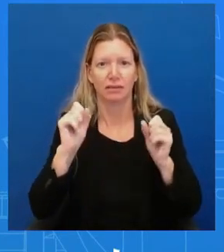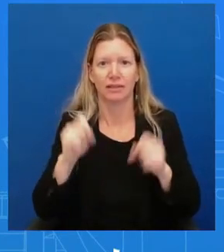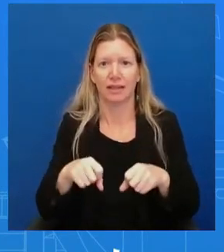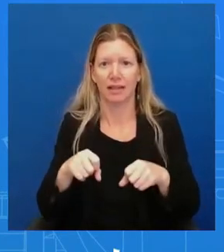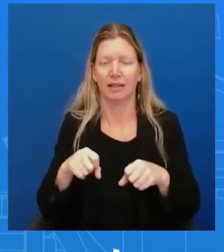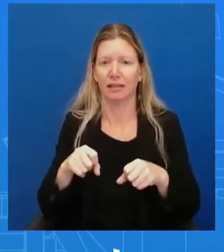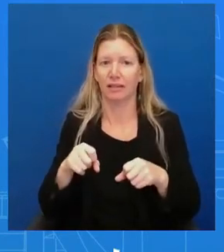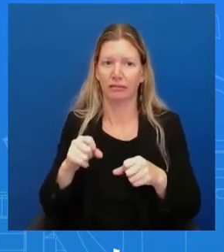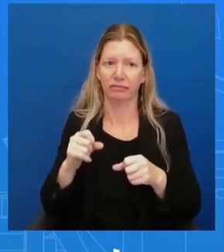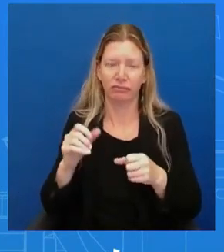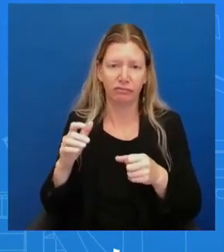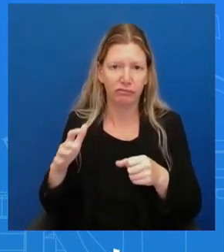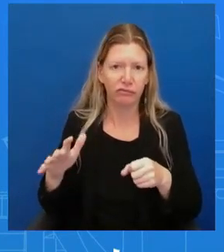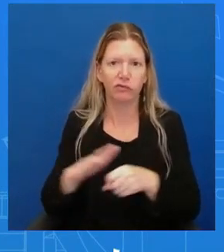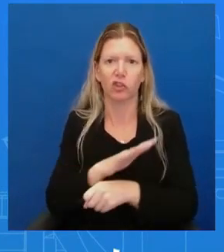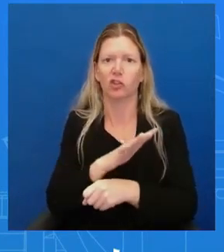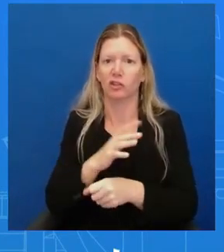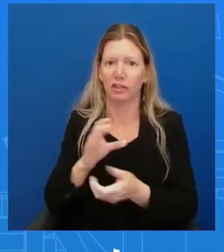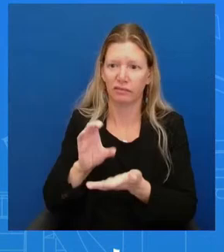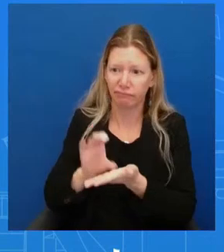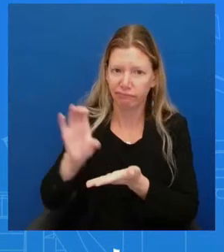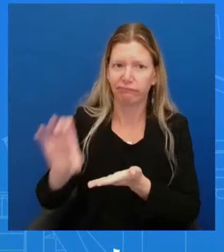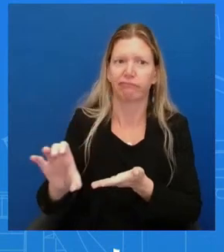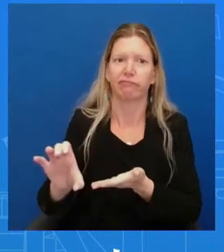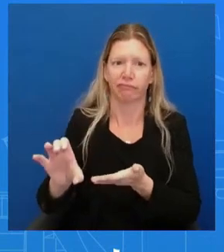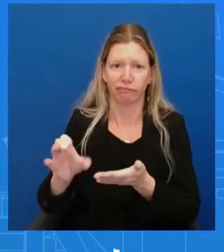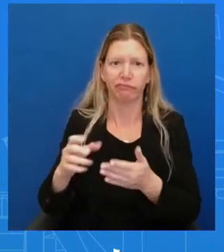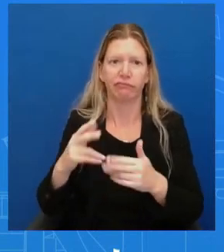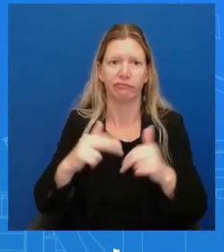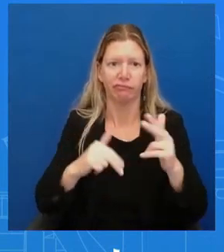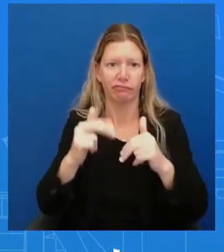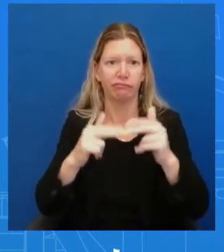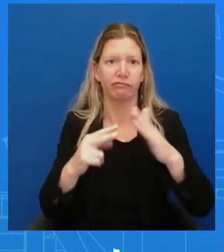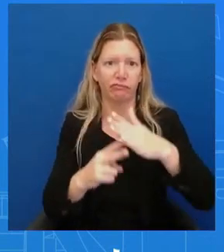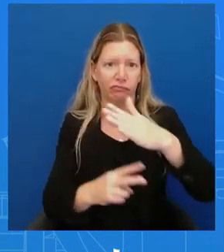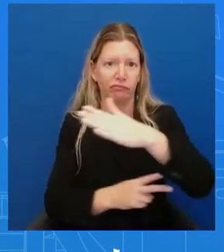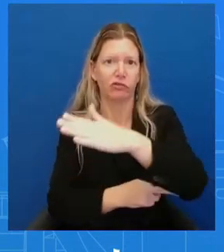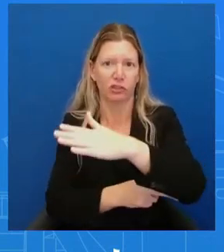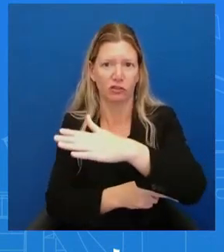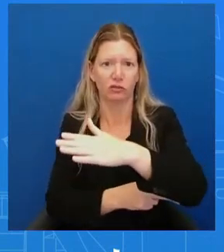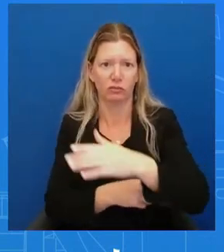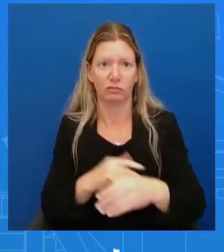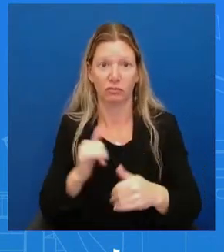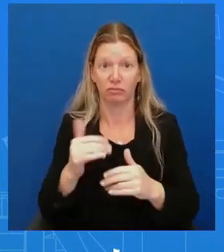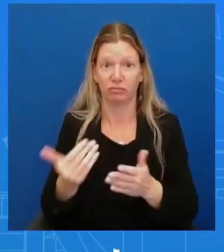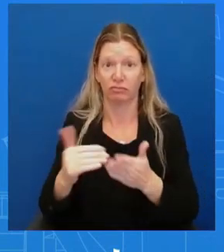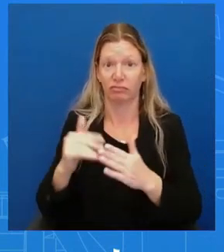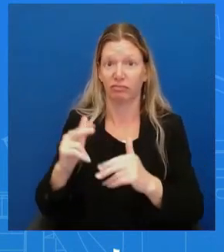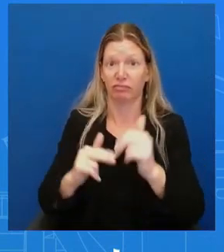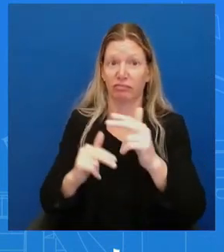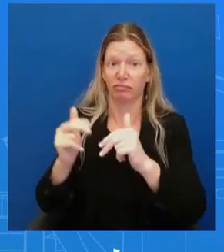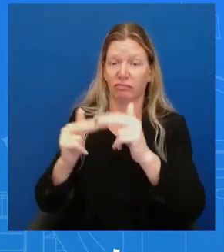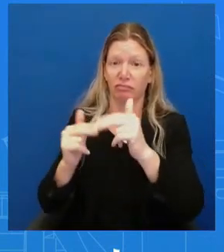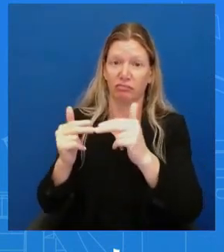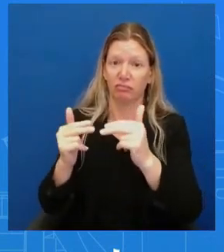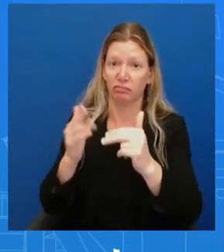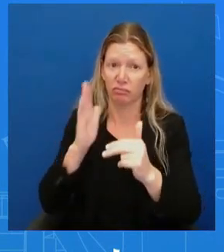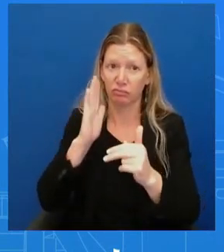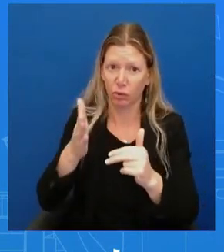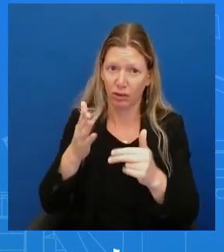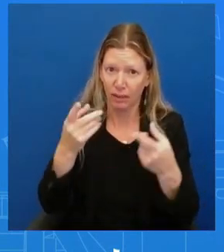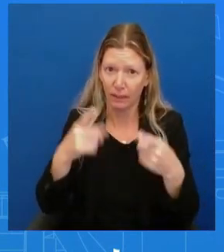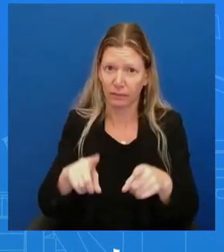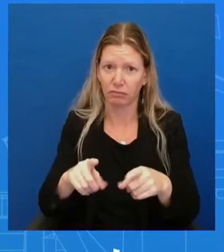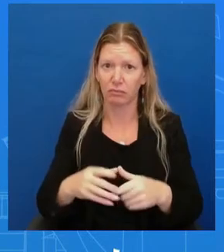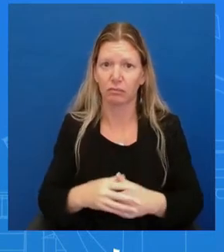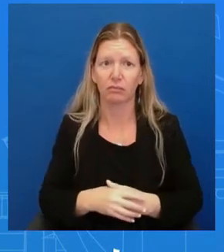fully covered. I'm not going to go beyond that. We're going to have those conversations. We're going to make sure that we are there for the